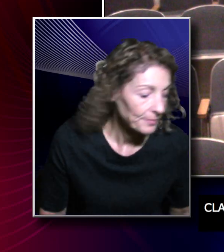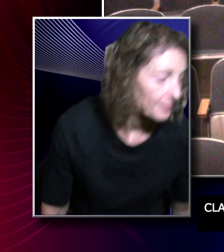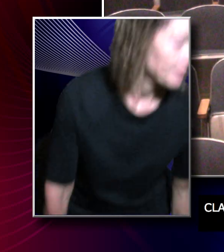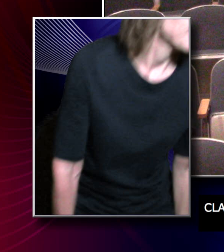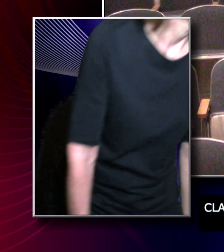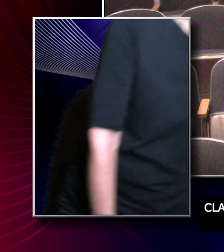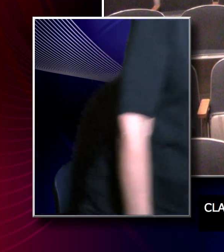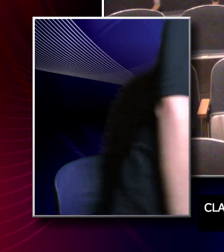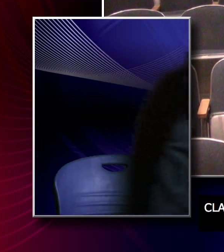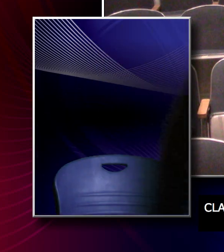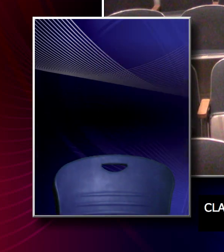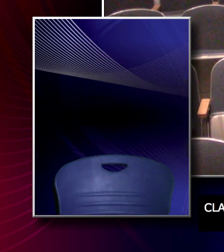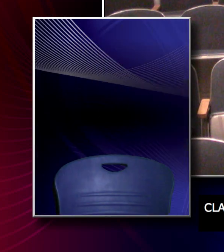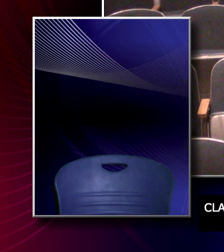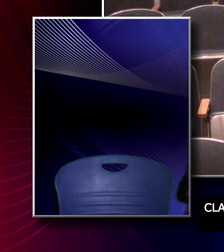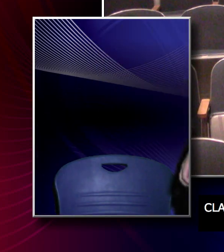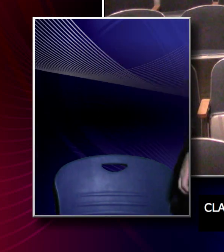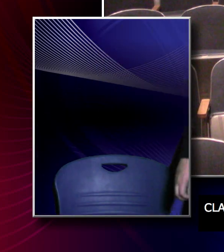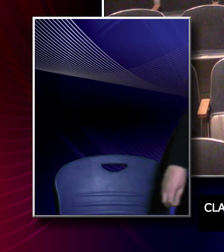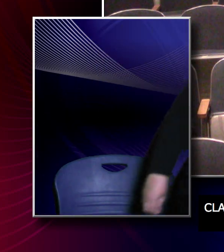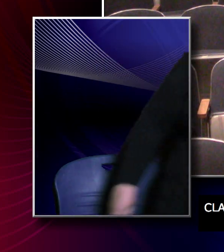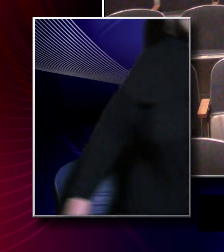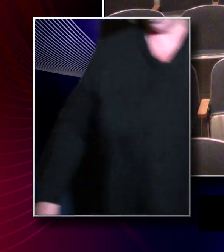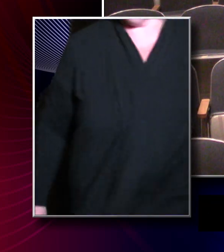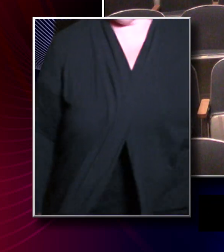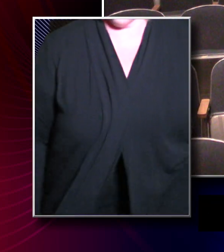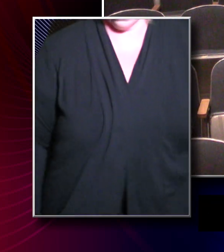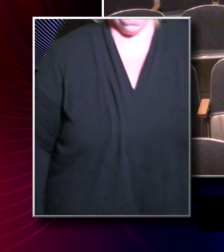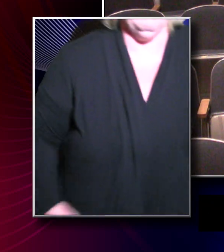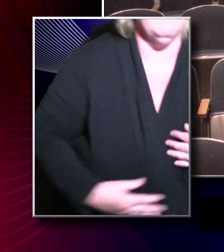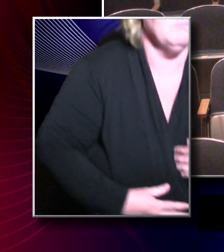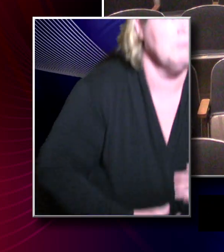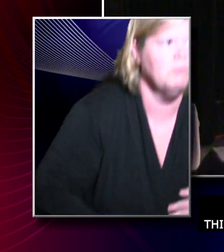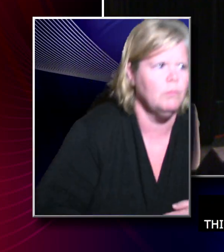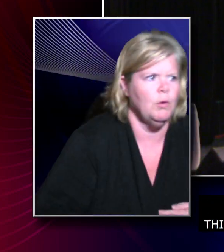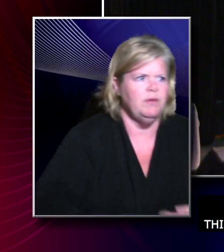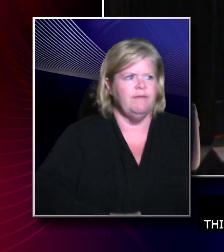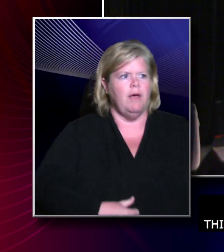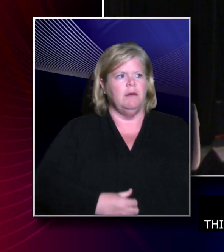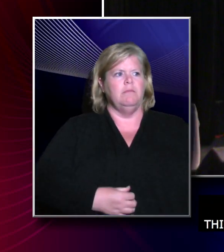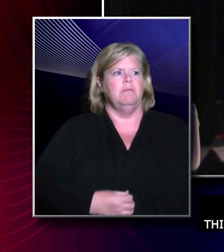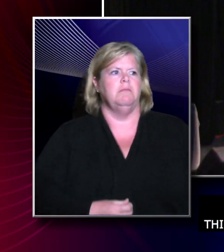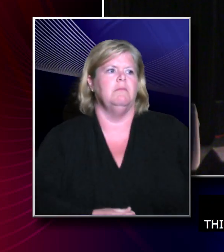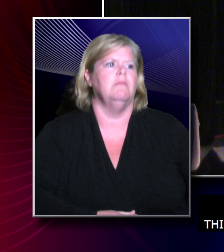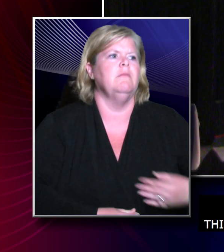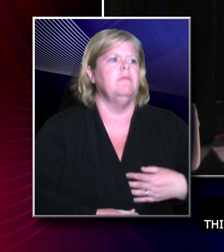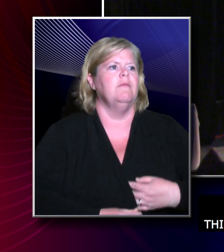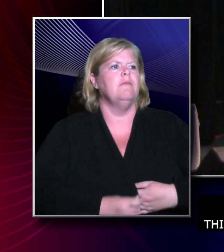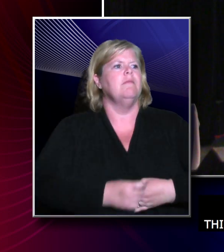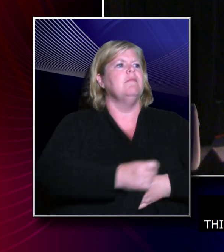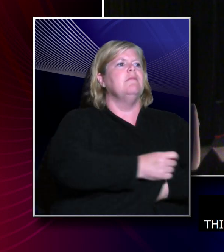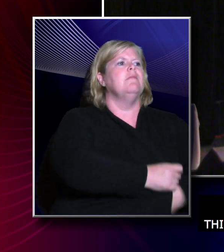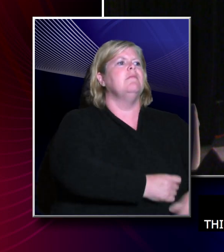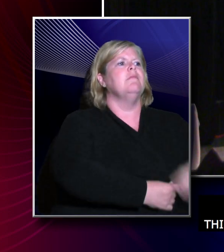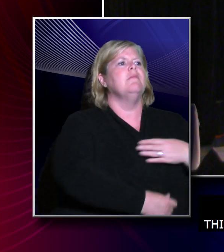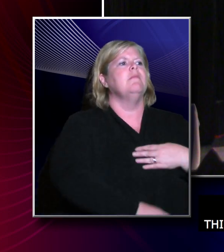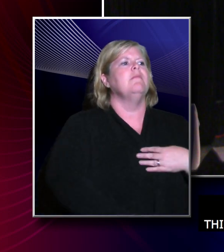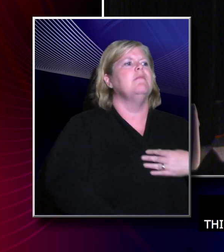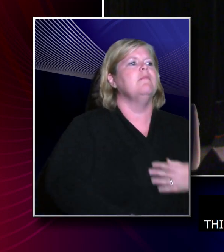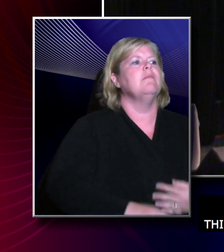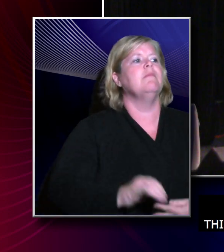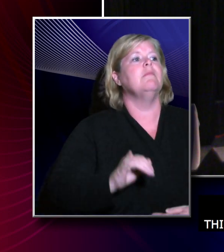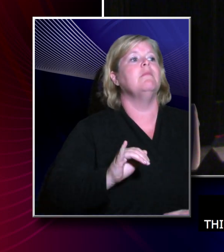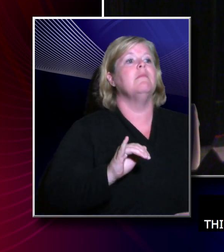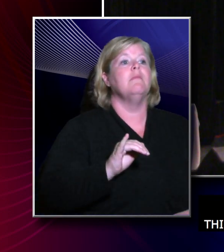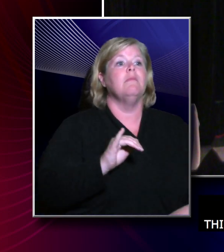So I'm going to tell you that I don't think the attachments are on the agenda. We have the attachments, I know that I got the names of. No. Oh,